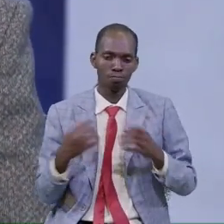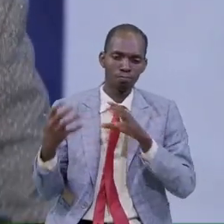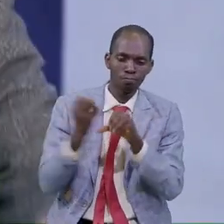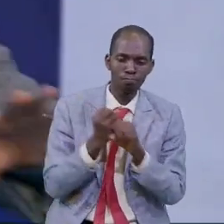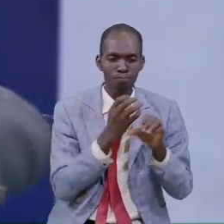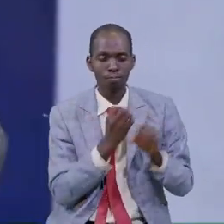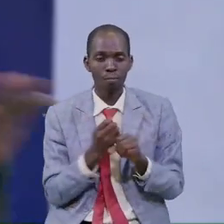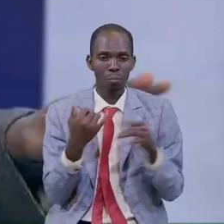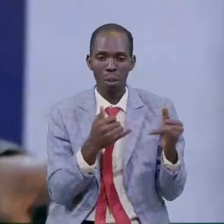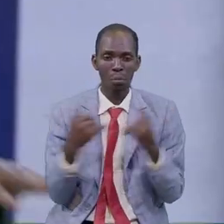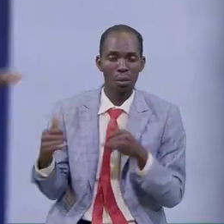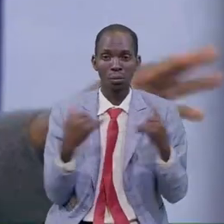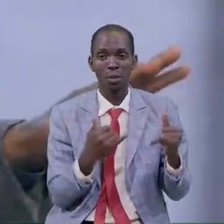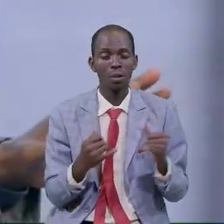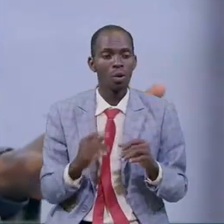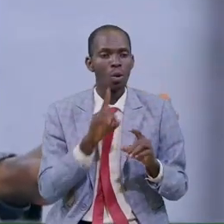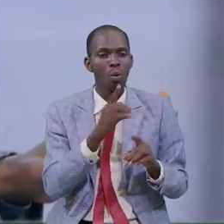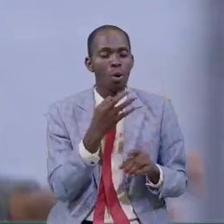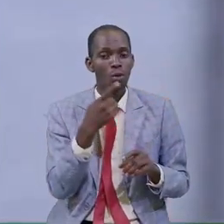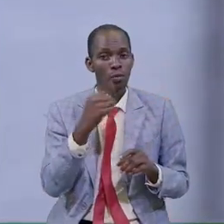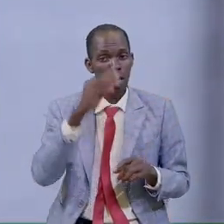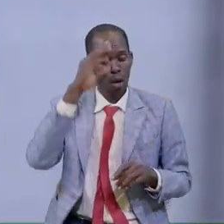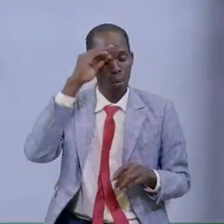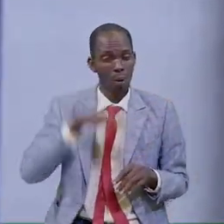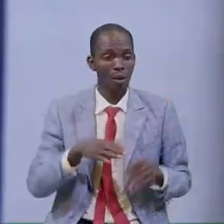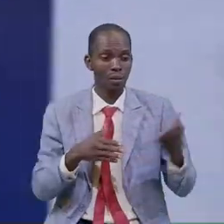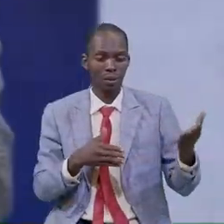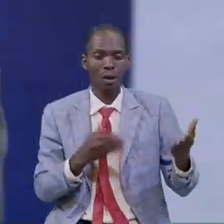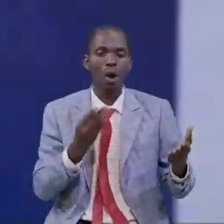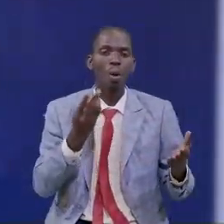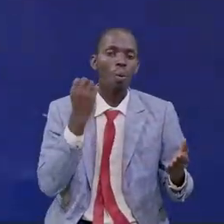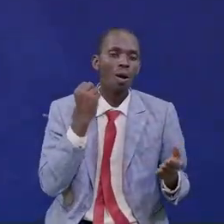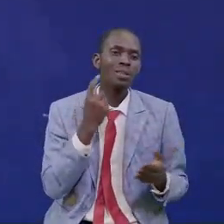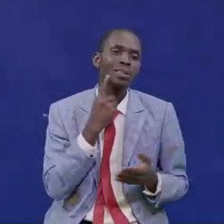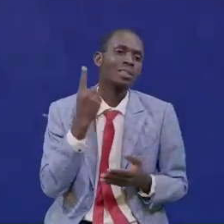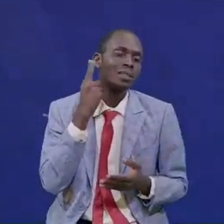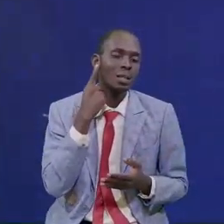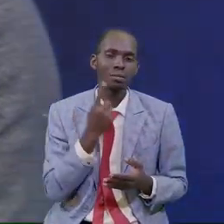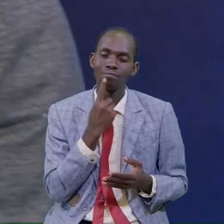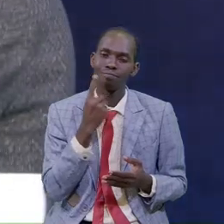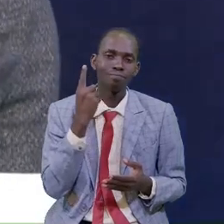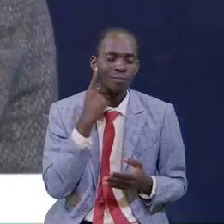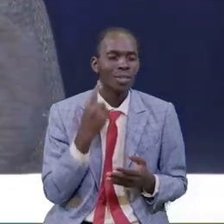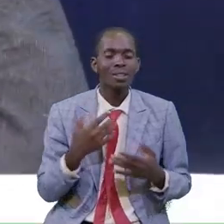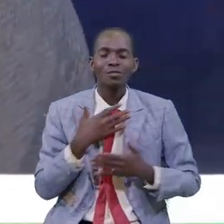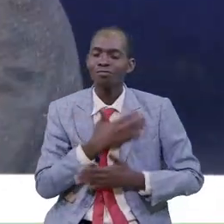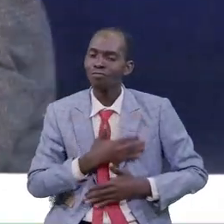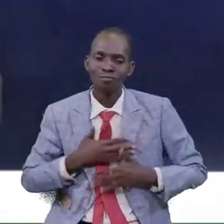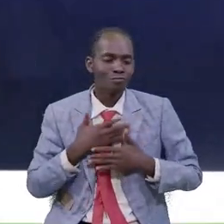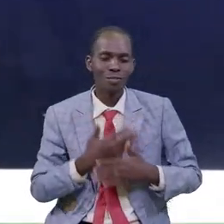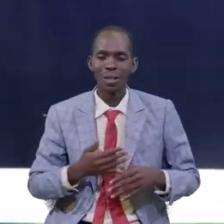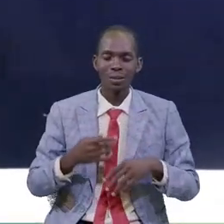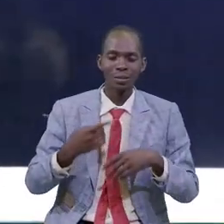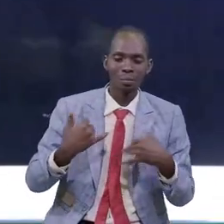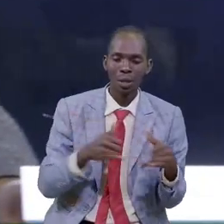those boys, deaf and dumb. Et l'un de ces garçons était complètement having a nice time, great time, kicking the ball, catching